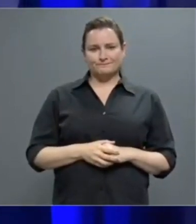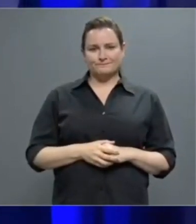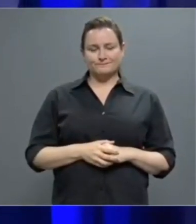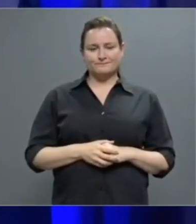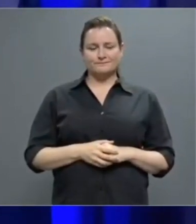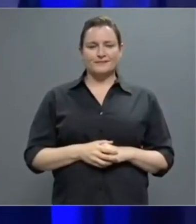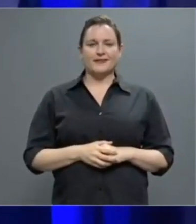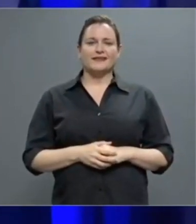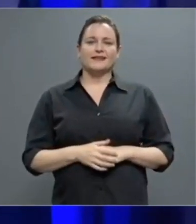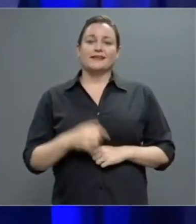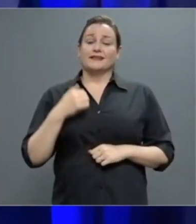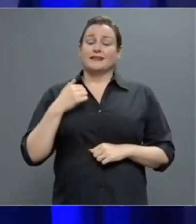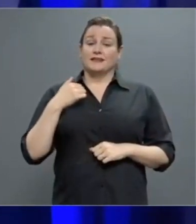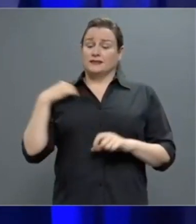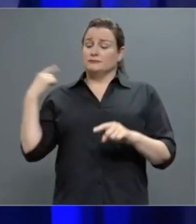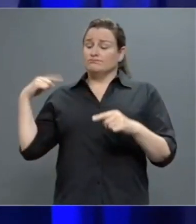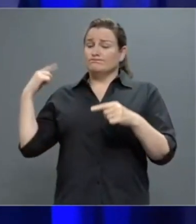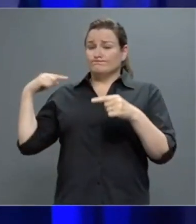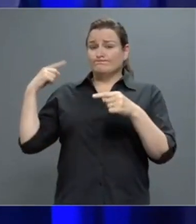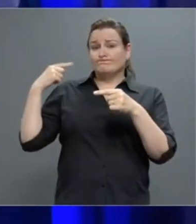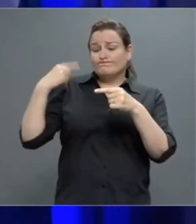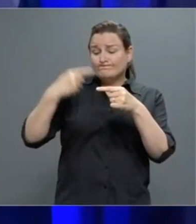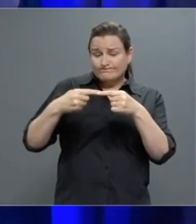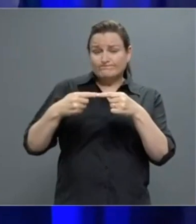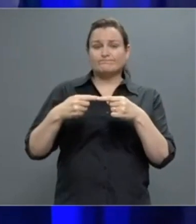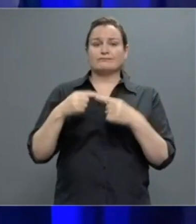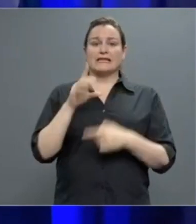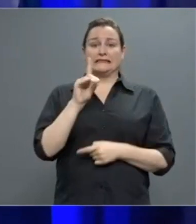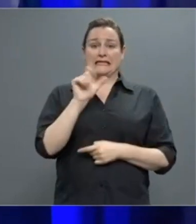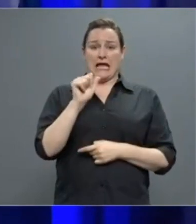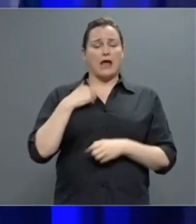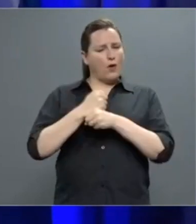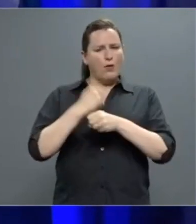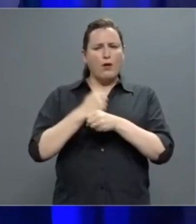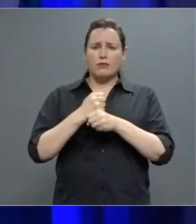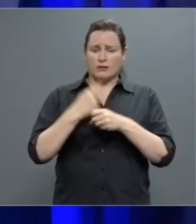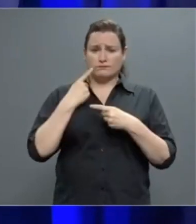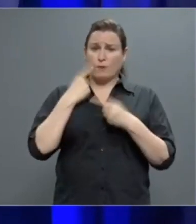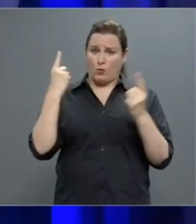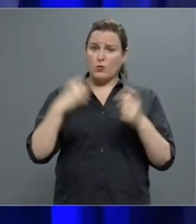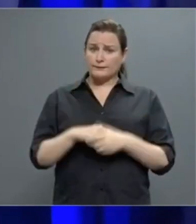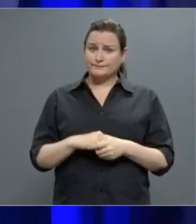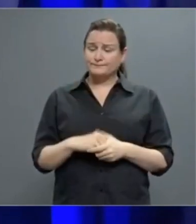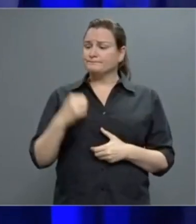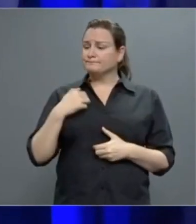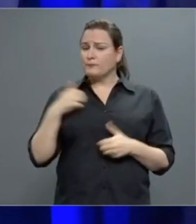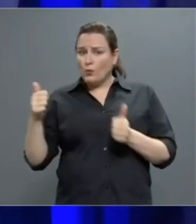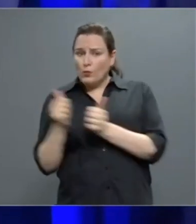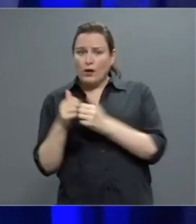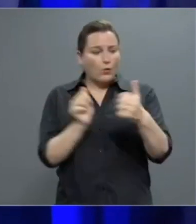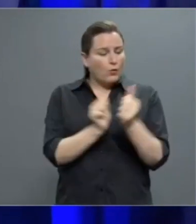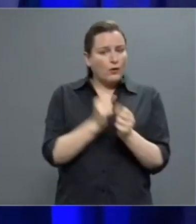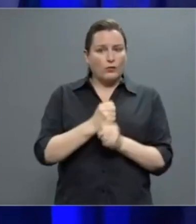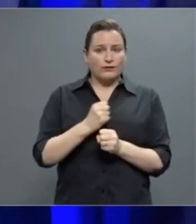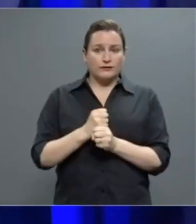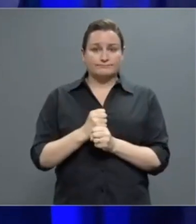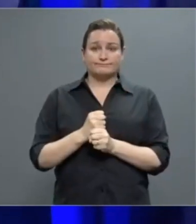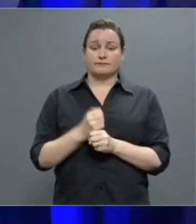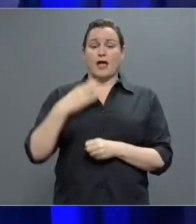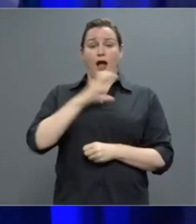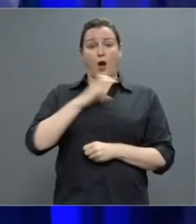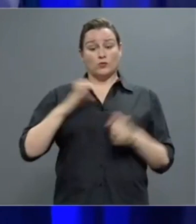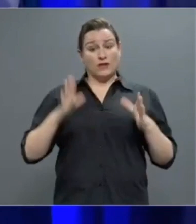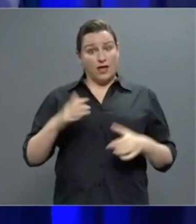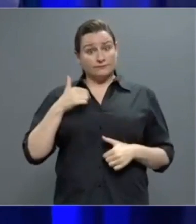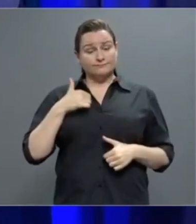I've traveled a long road with many of you in the DA. I fought to fix potholes when I was a councillor. I